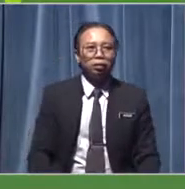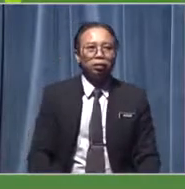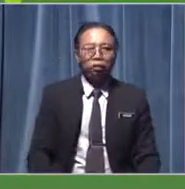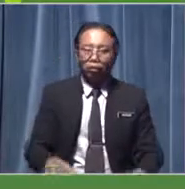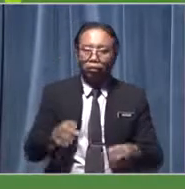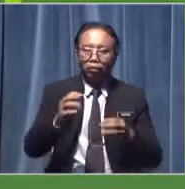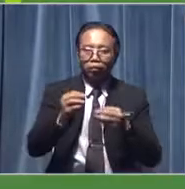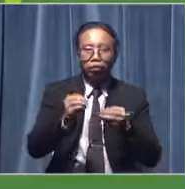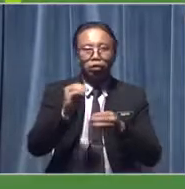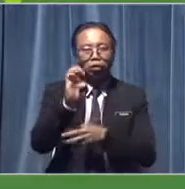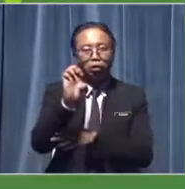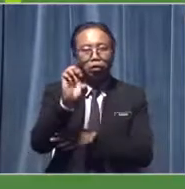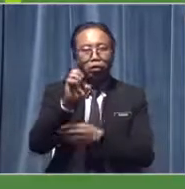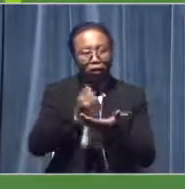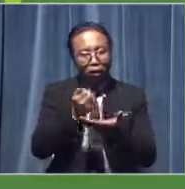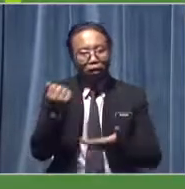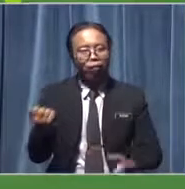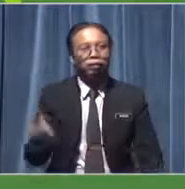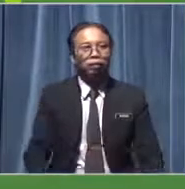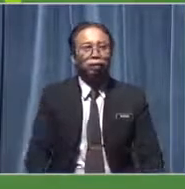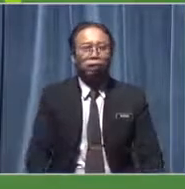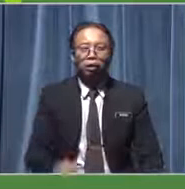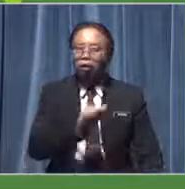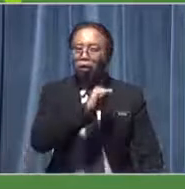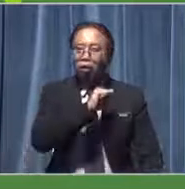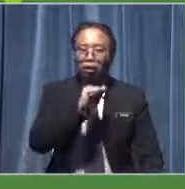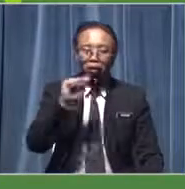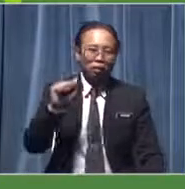A heart defibrillator delivers